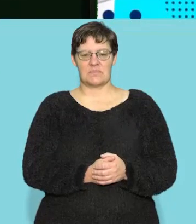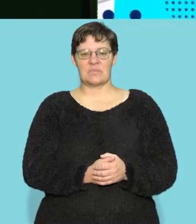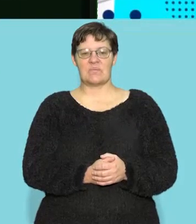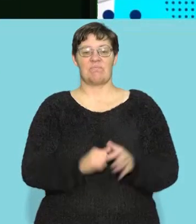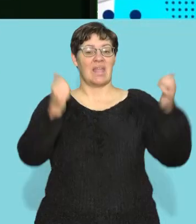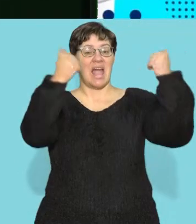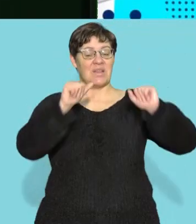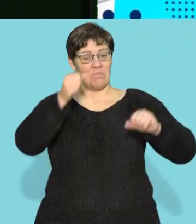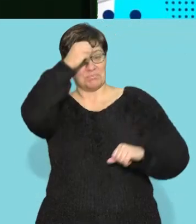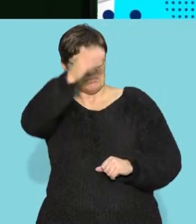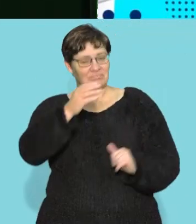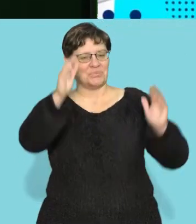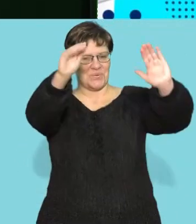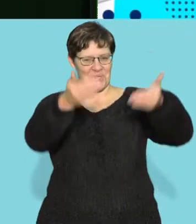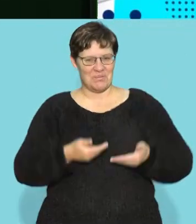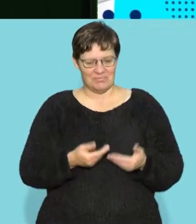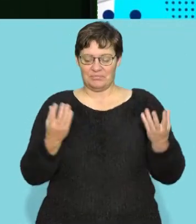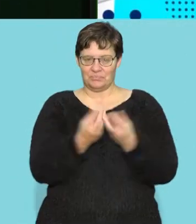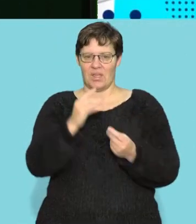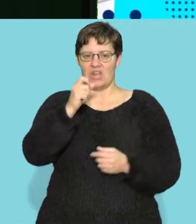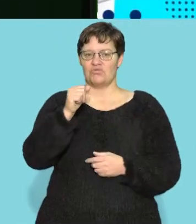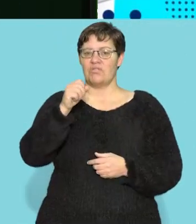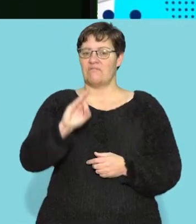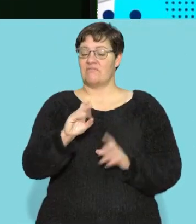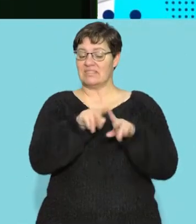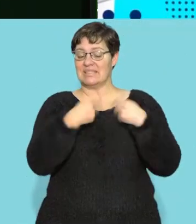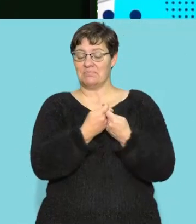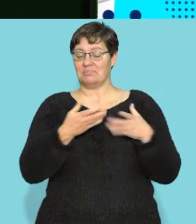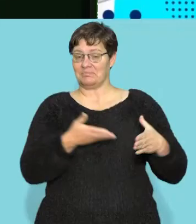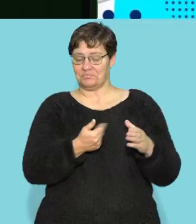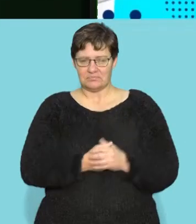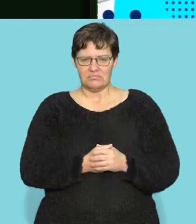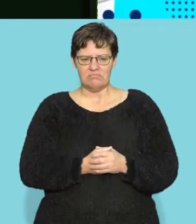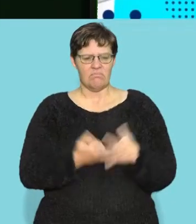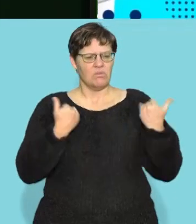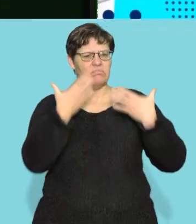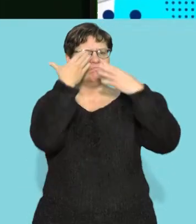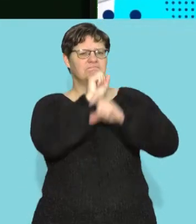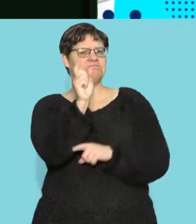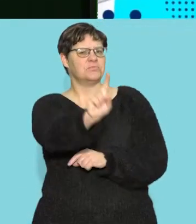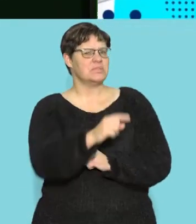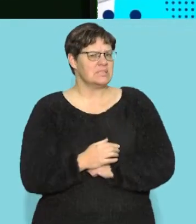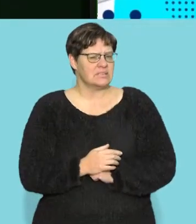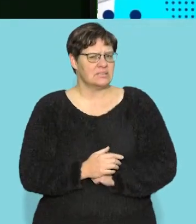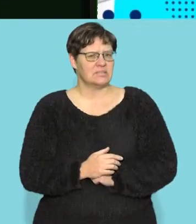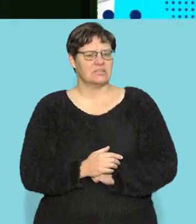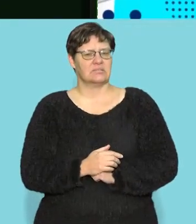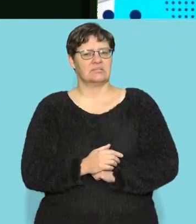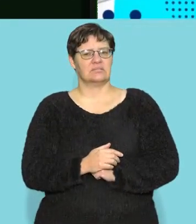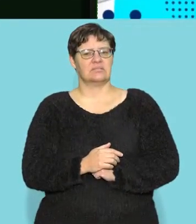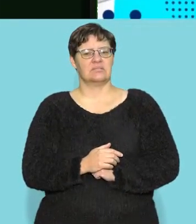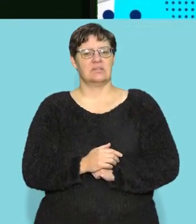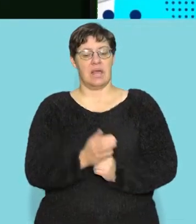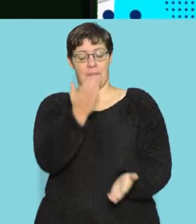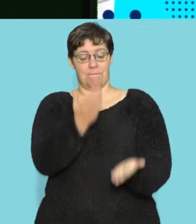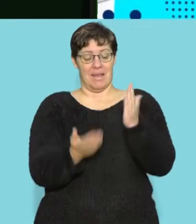Welcome, accounting boffins. You with Ashraf Patel and the crew. What are we doing today? Today we're looking at